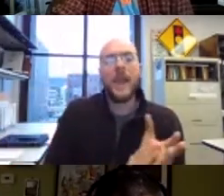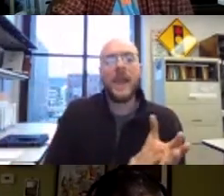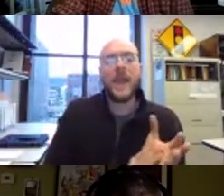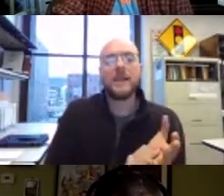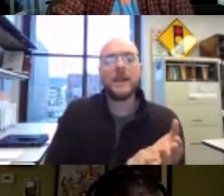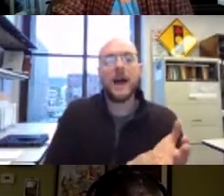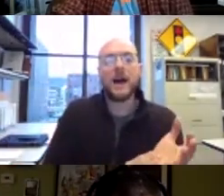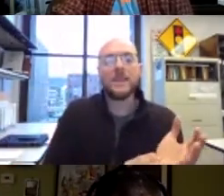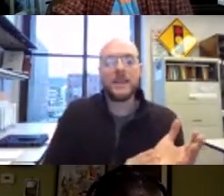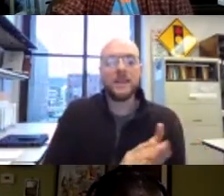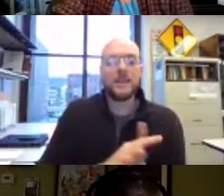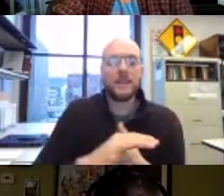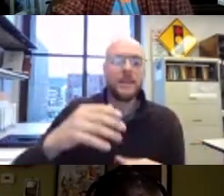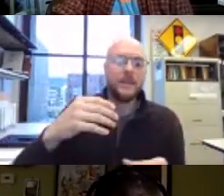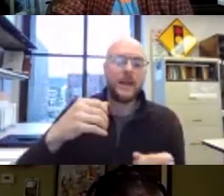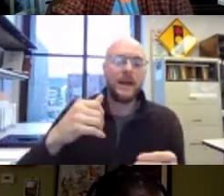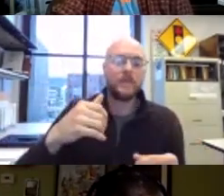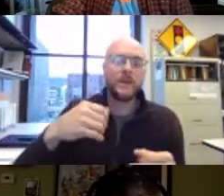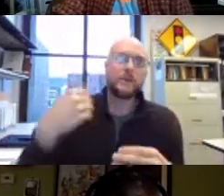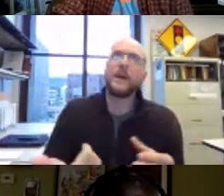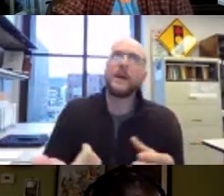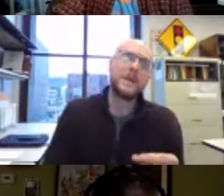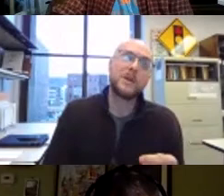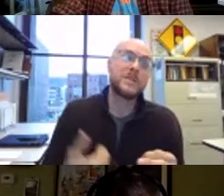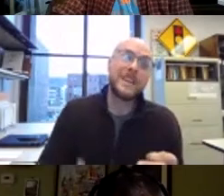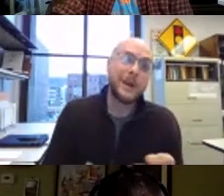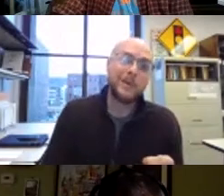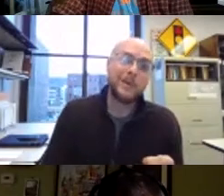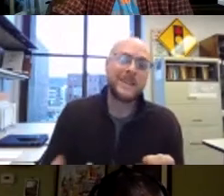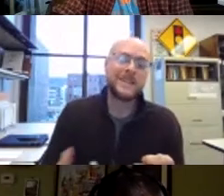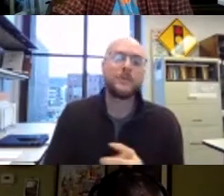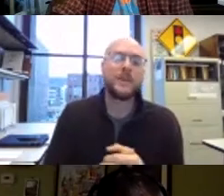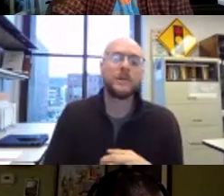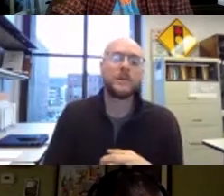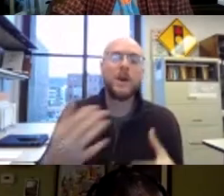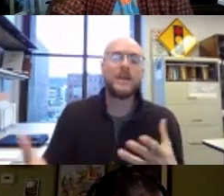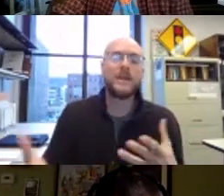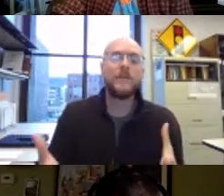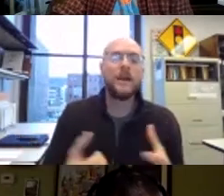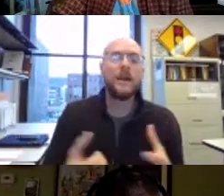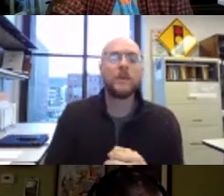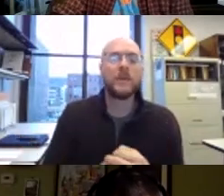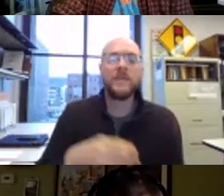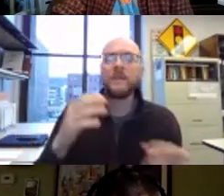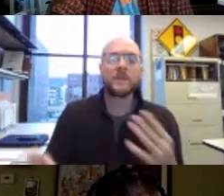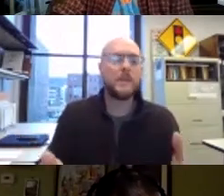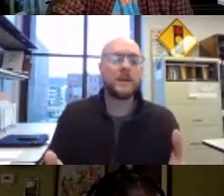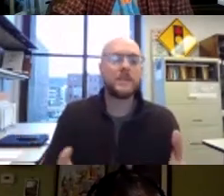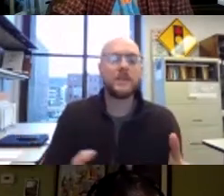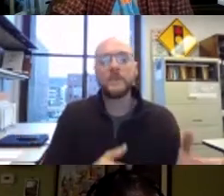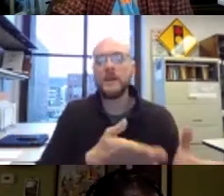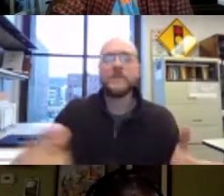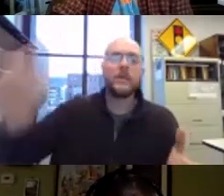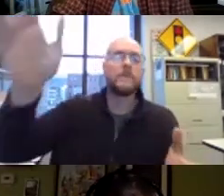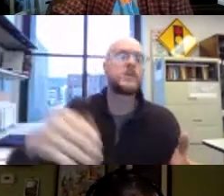here. And we use a program called Synchro, and so it's sort of a modeling software where we feed it